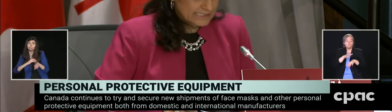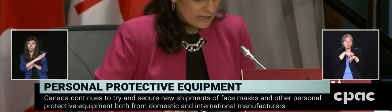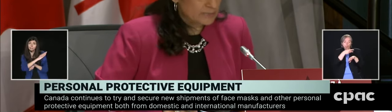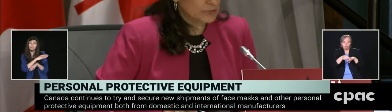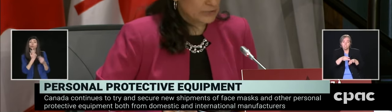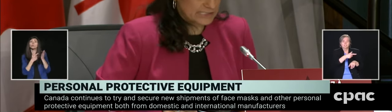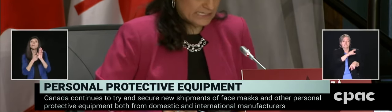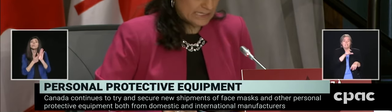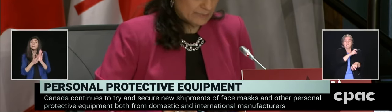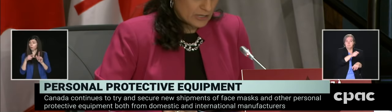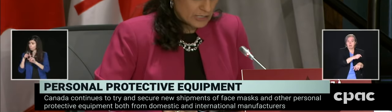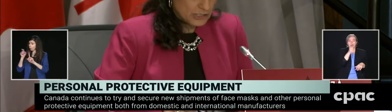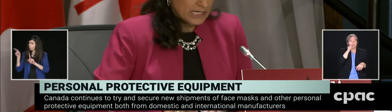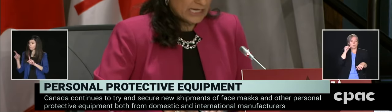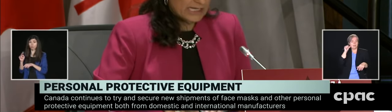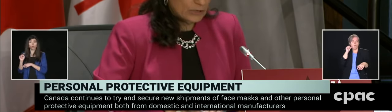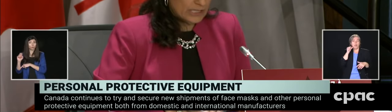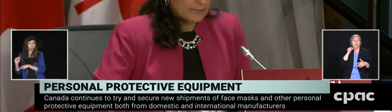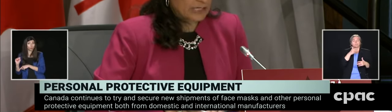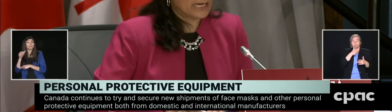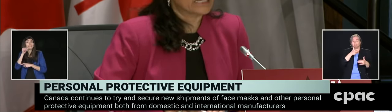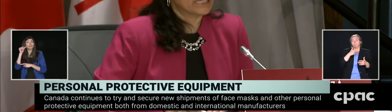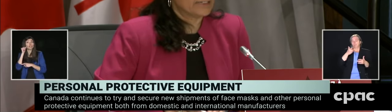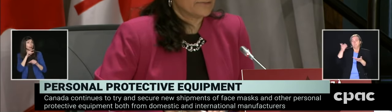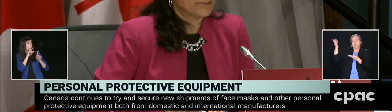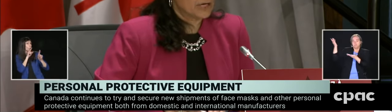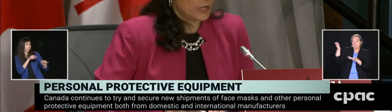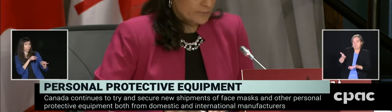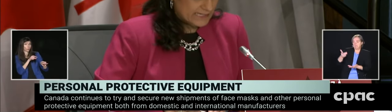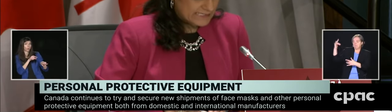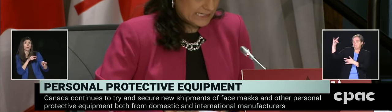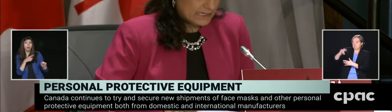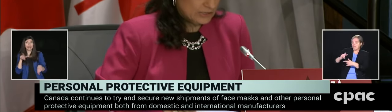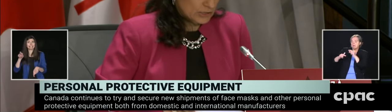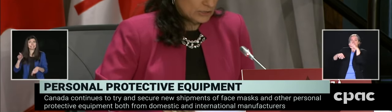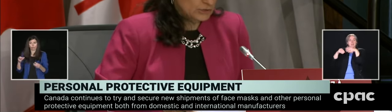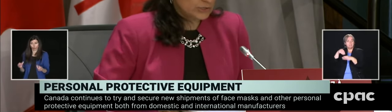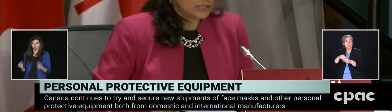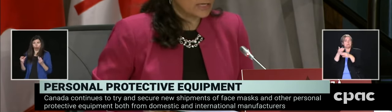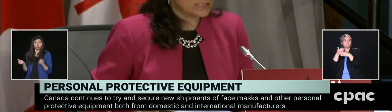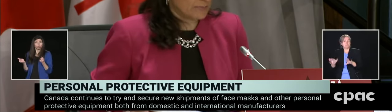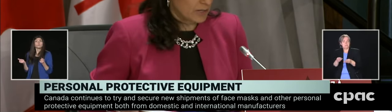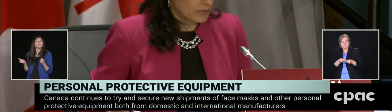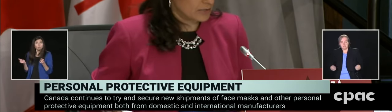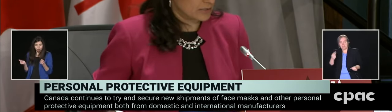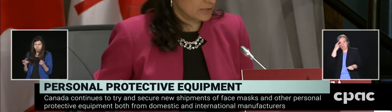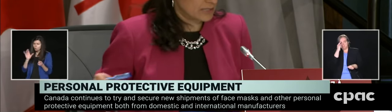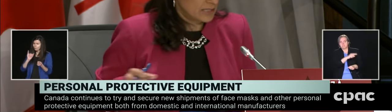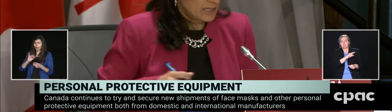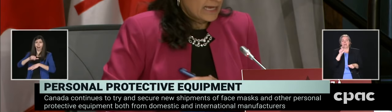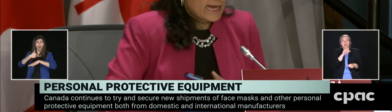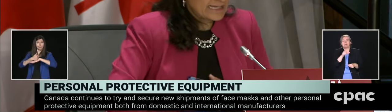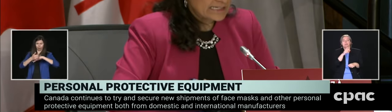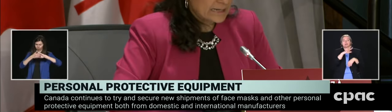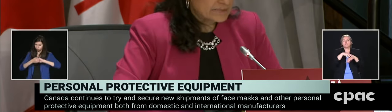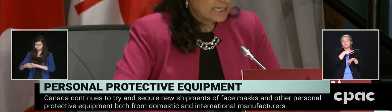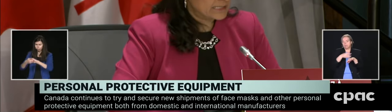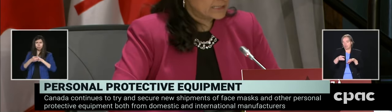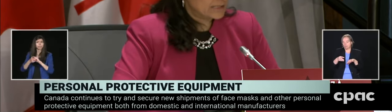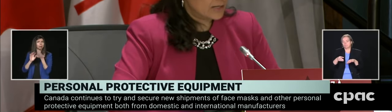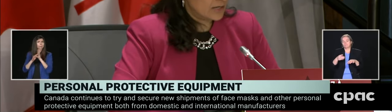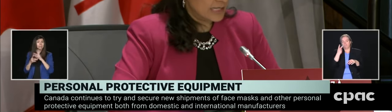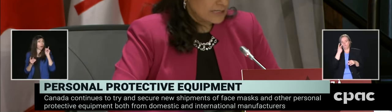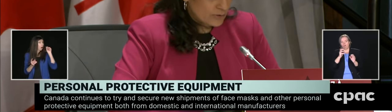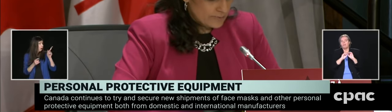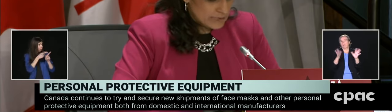des exemples de cette approche collaborative en matière de transport. As an